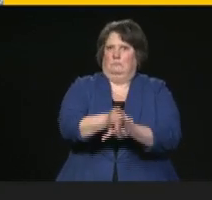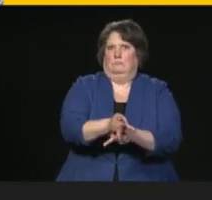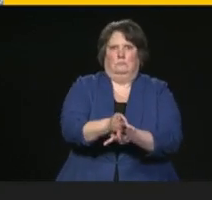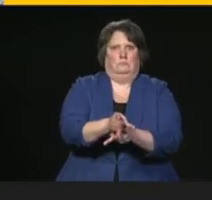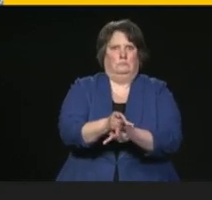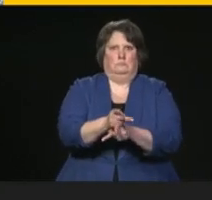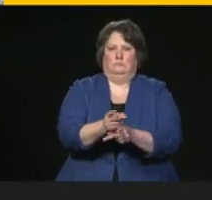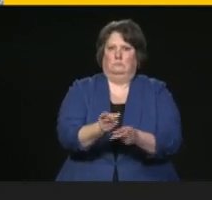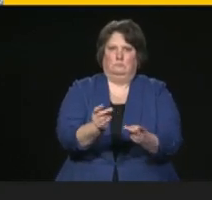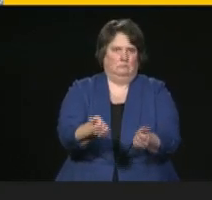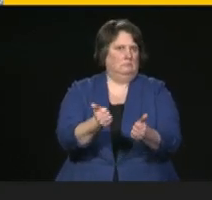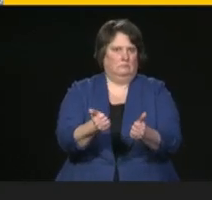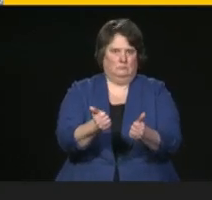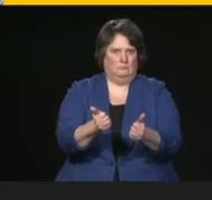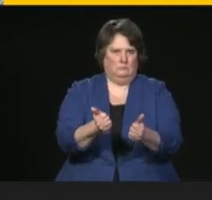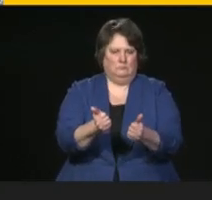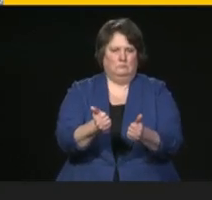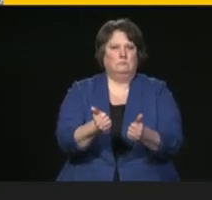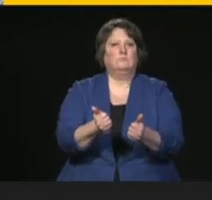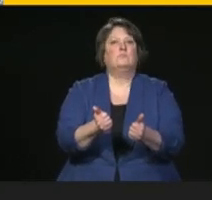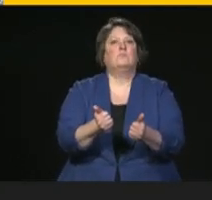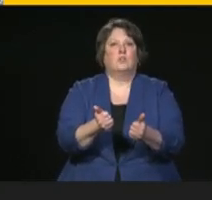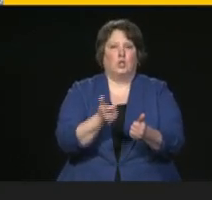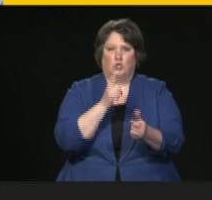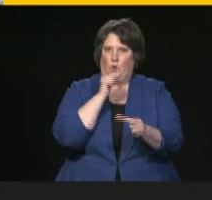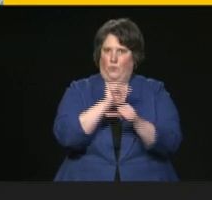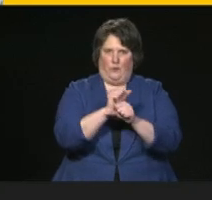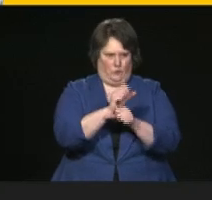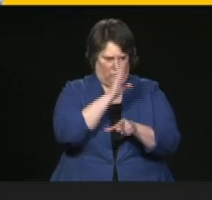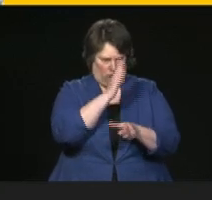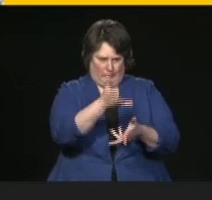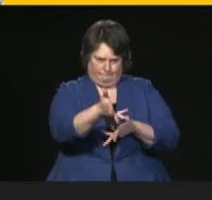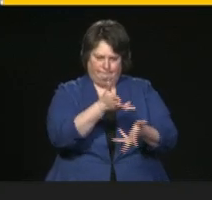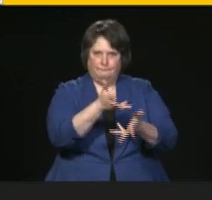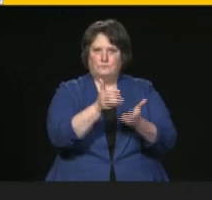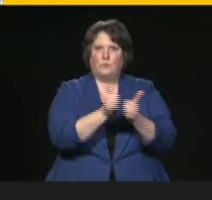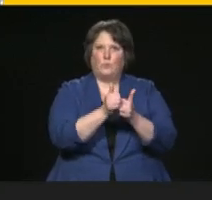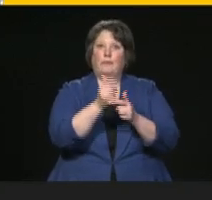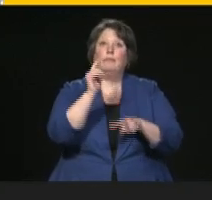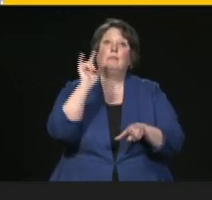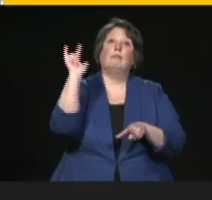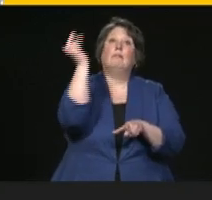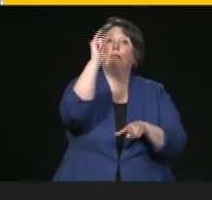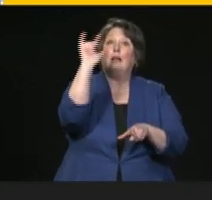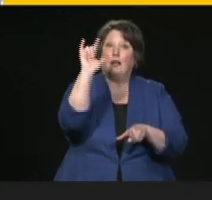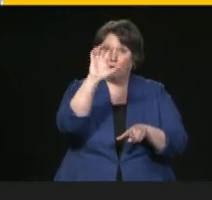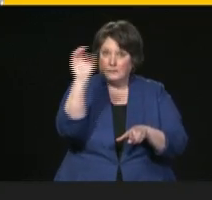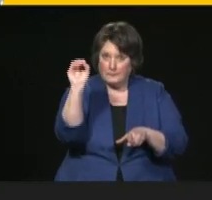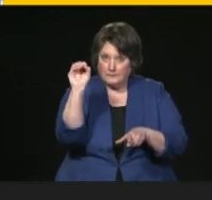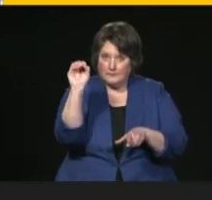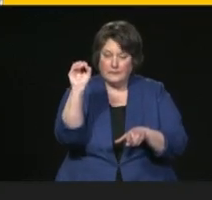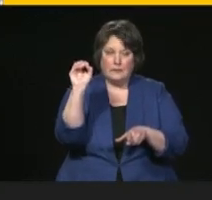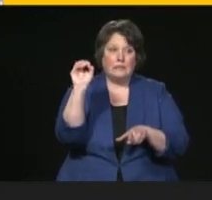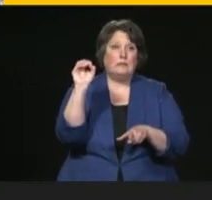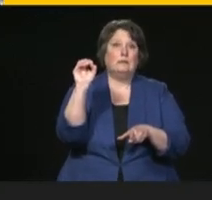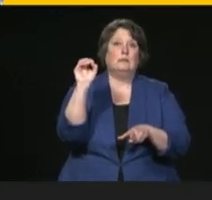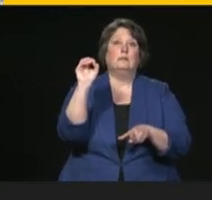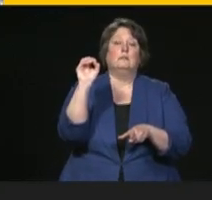We've worked directly with airlines and on a program for the